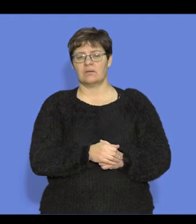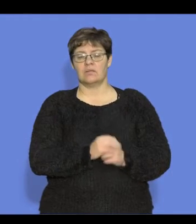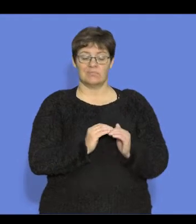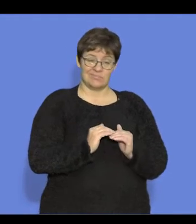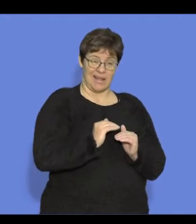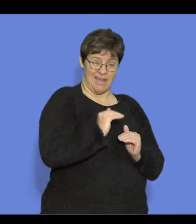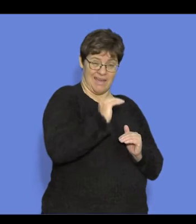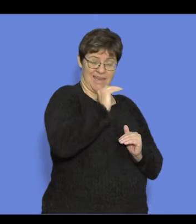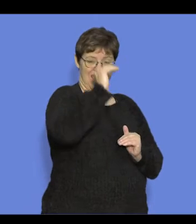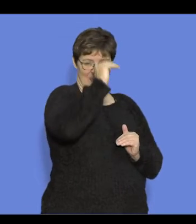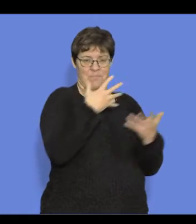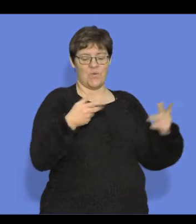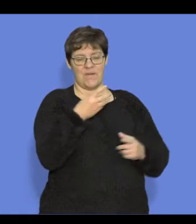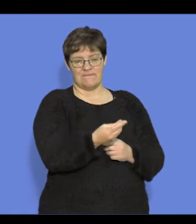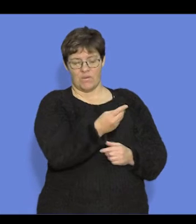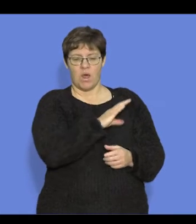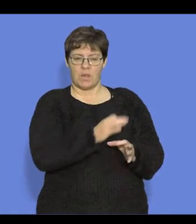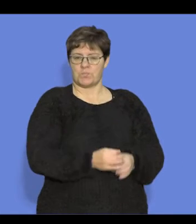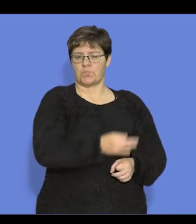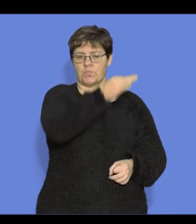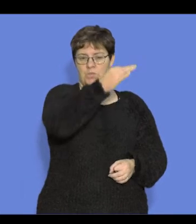to which the water rises.